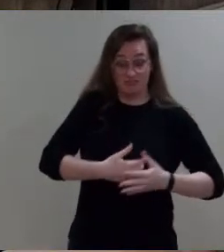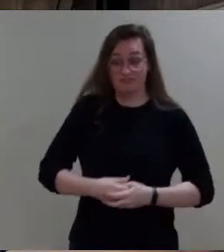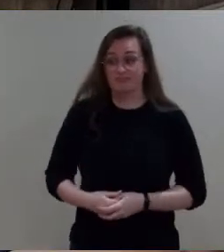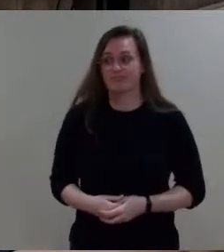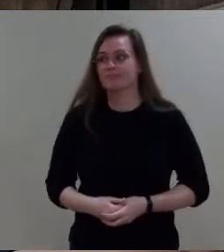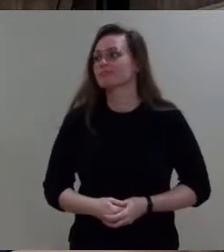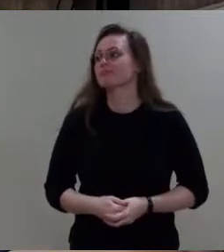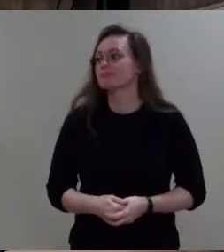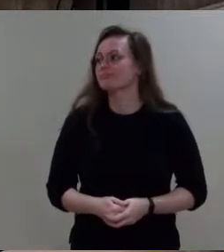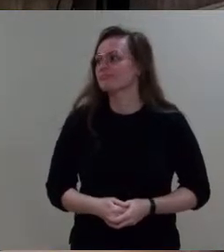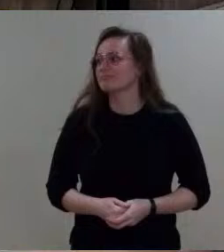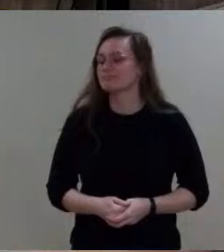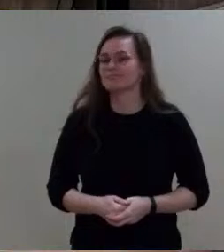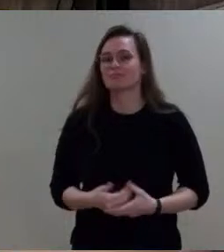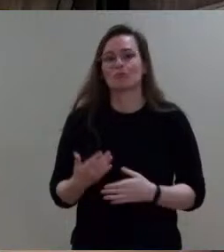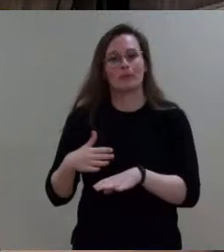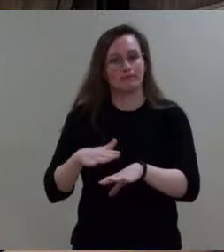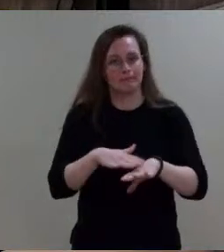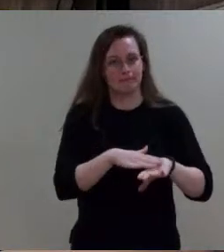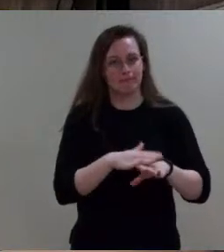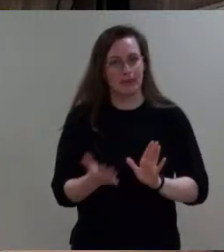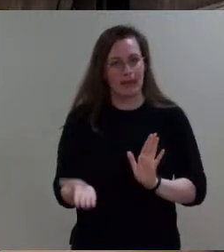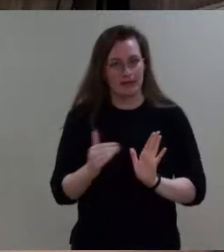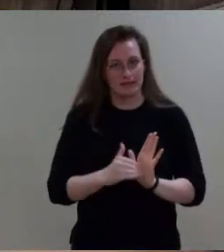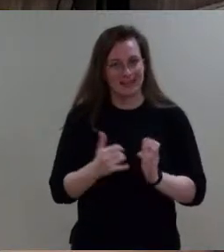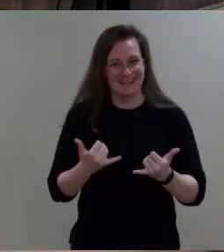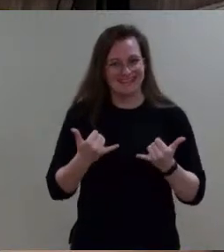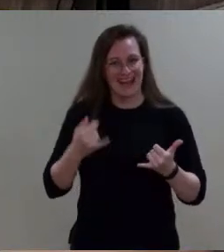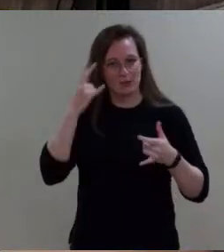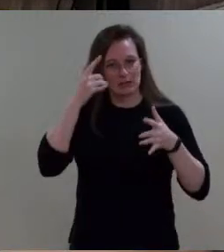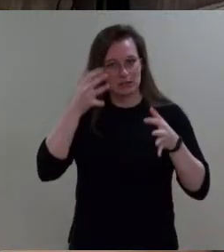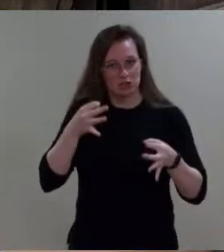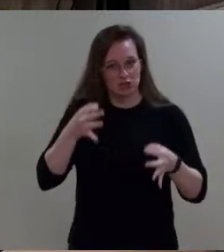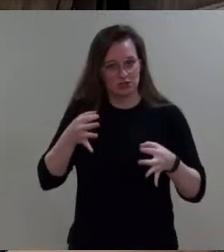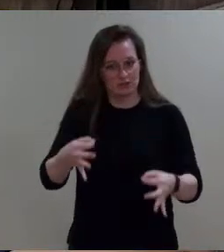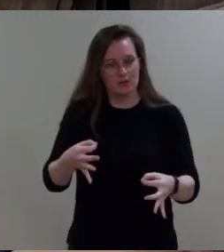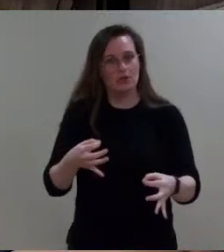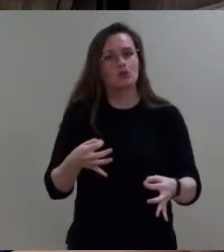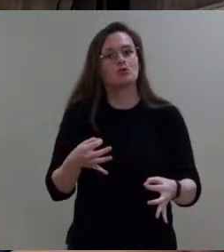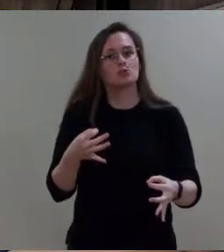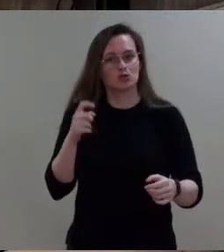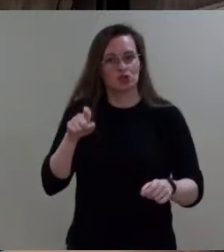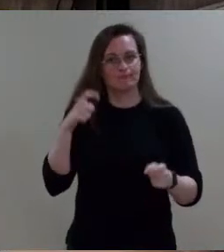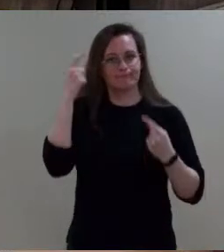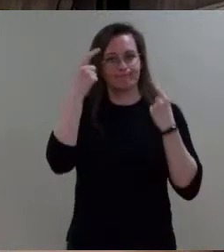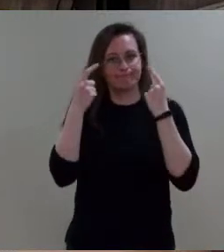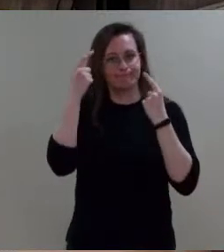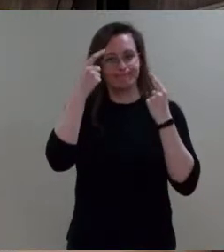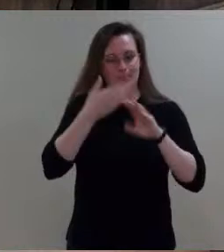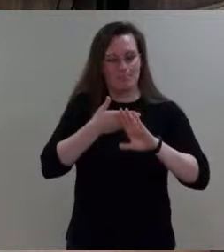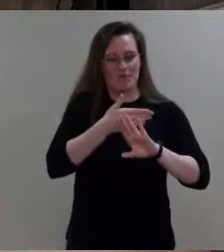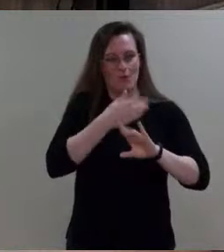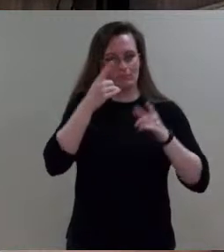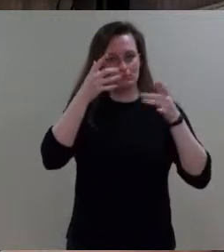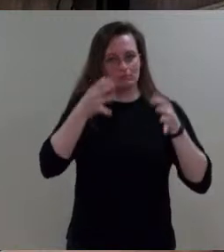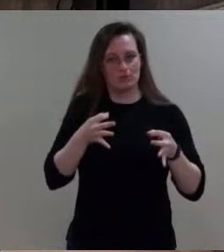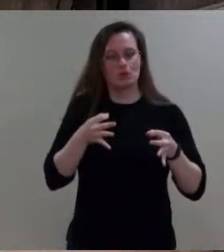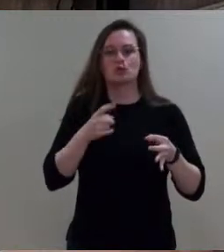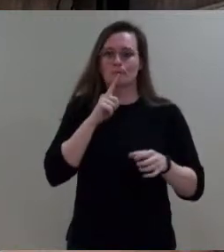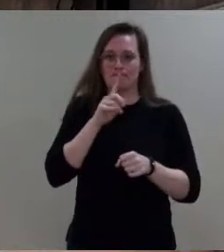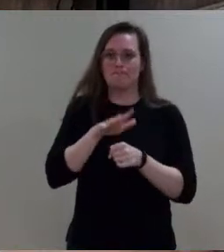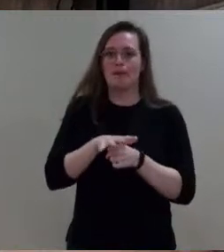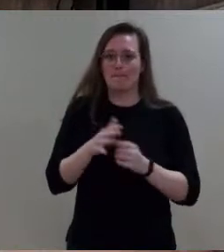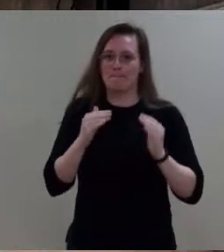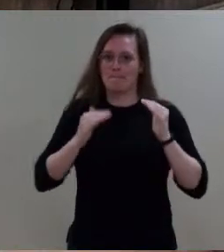I will remind members of council that we are in decision-making mode and we should be mindful of our decision-making wheel. We have committed to making balanced and